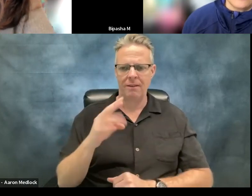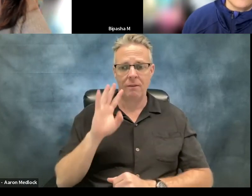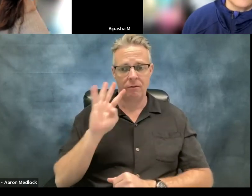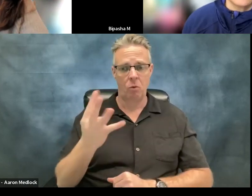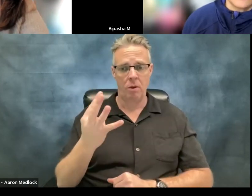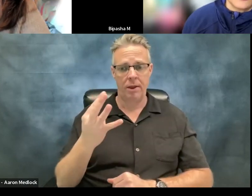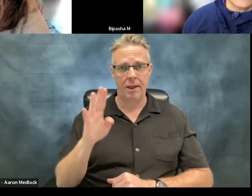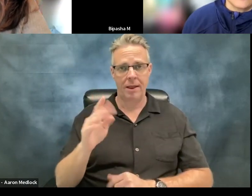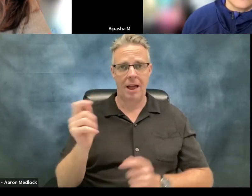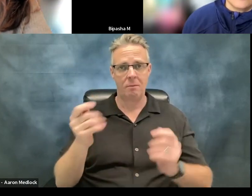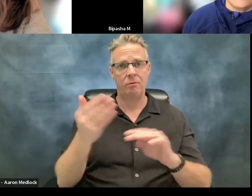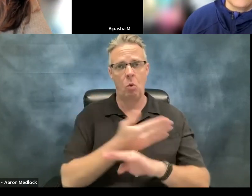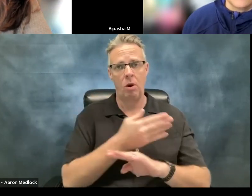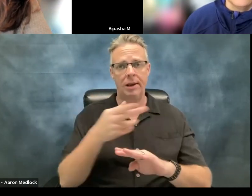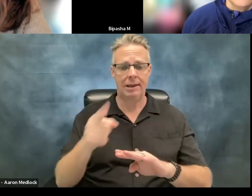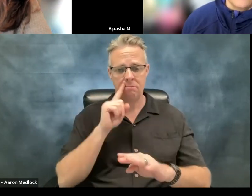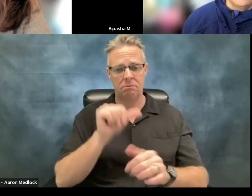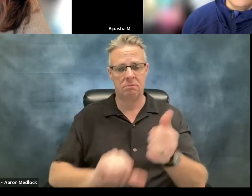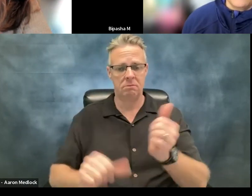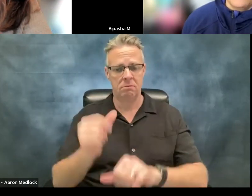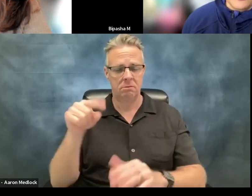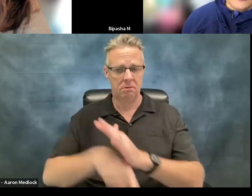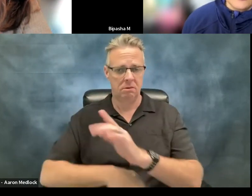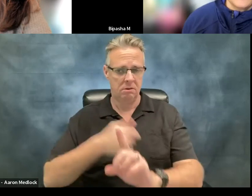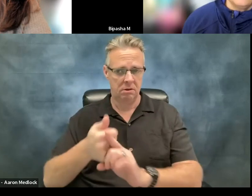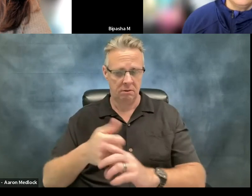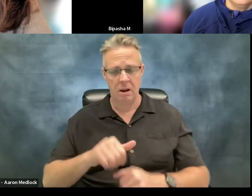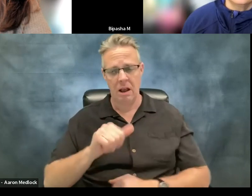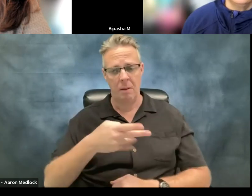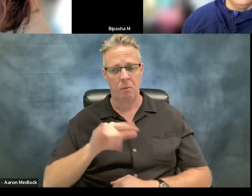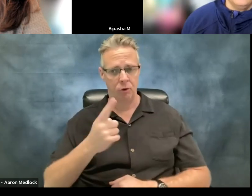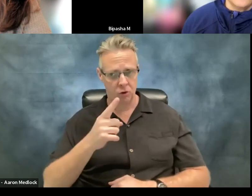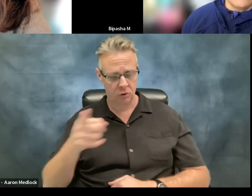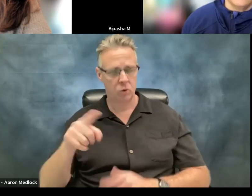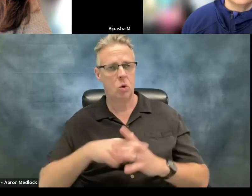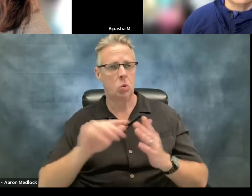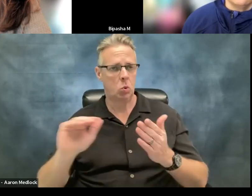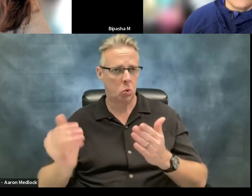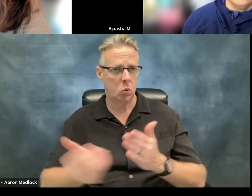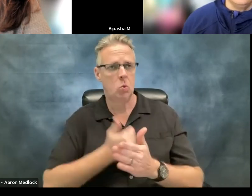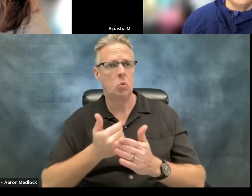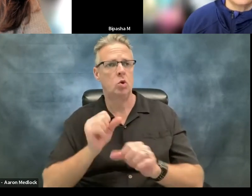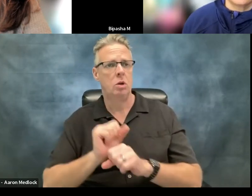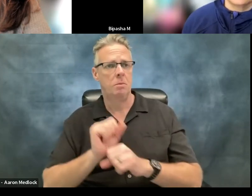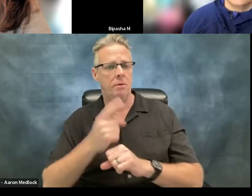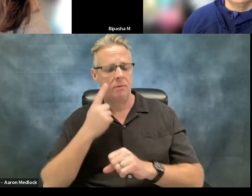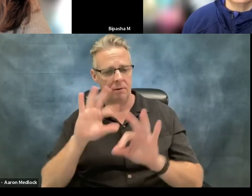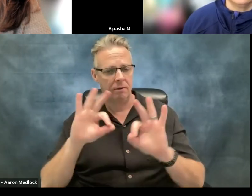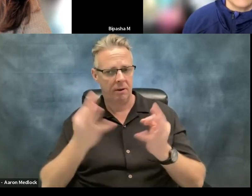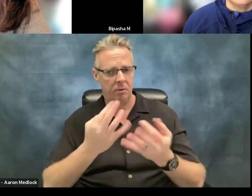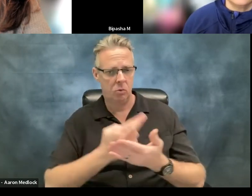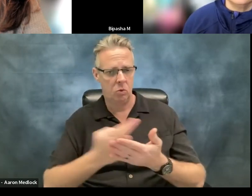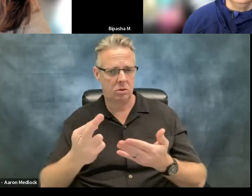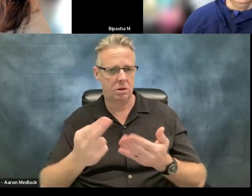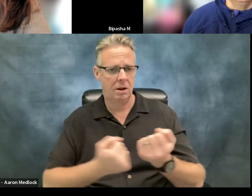of Calvin's suicide death. On April 1st, she begins a new job as Family Resource and